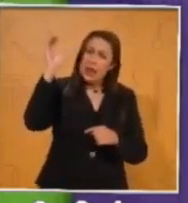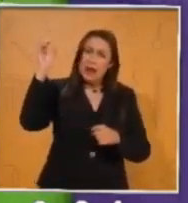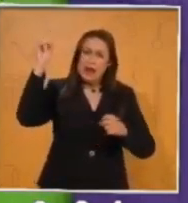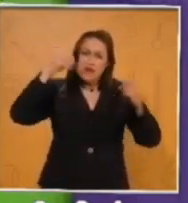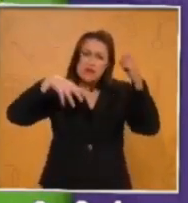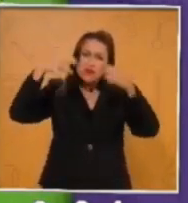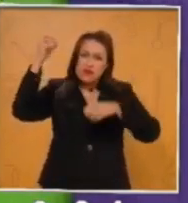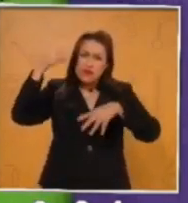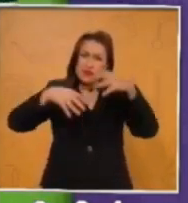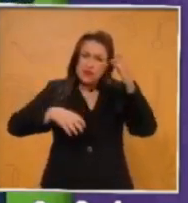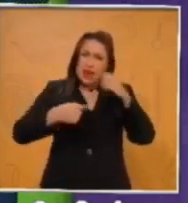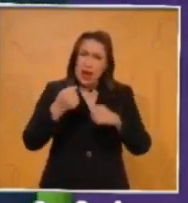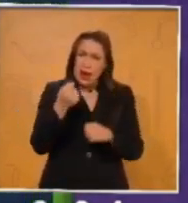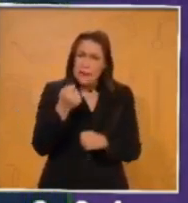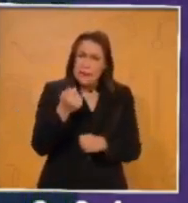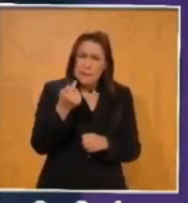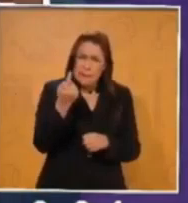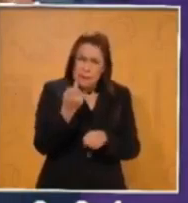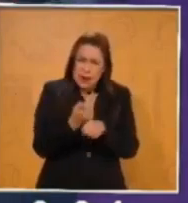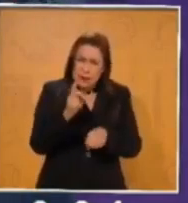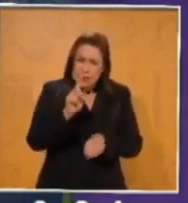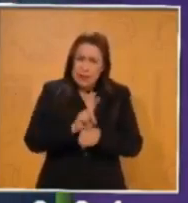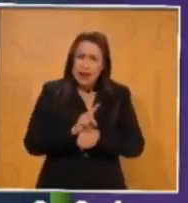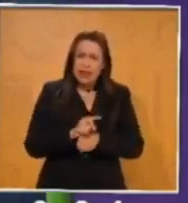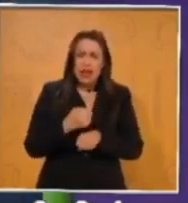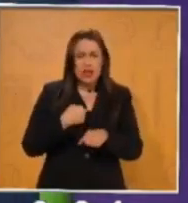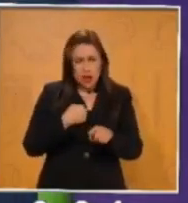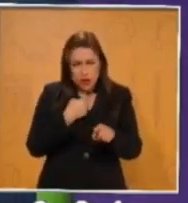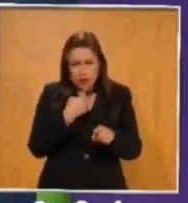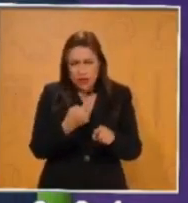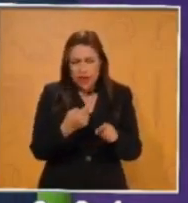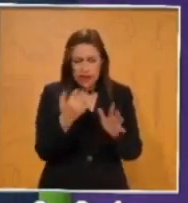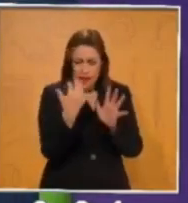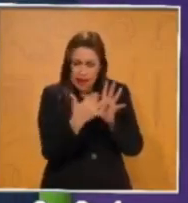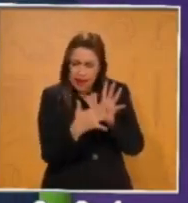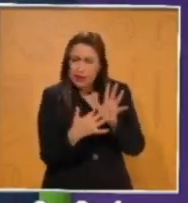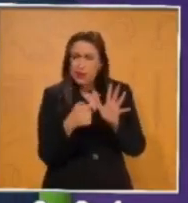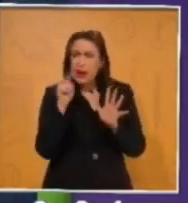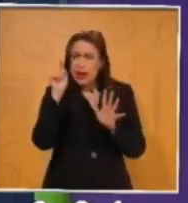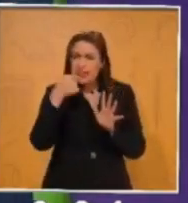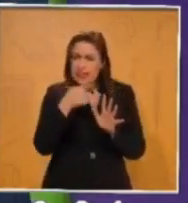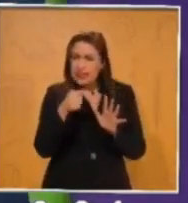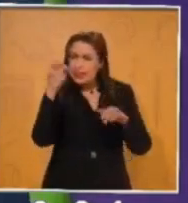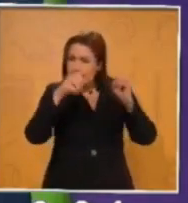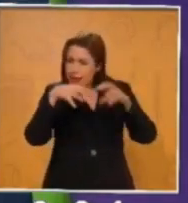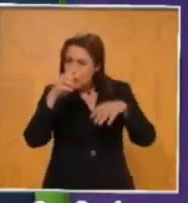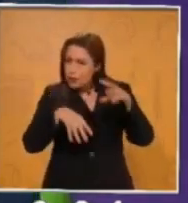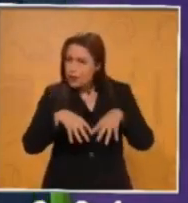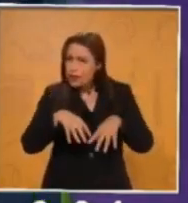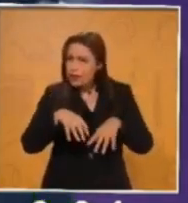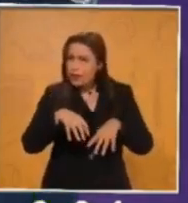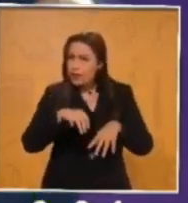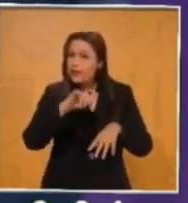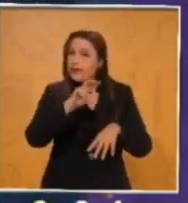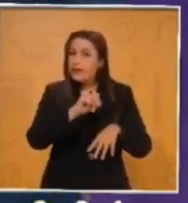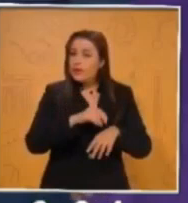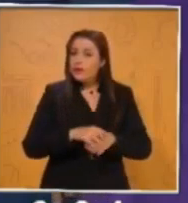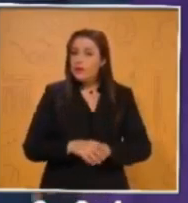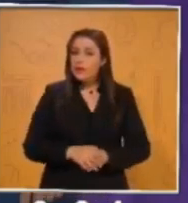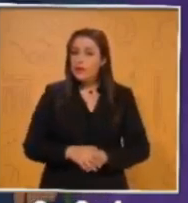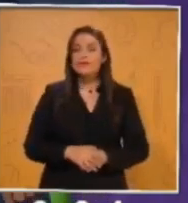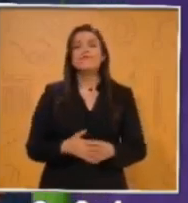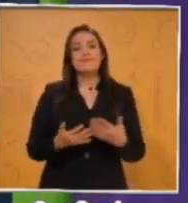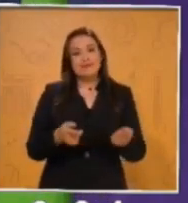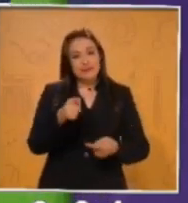York. Did you read rainy? You are correct. This is